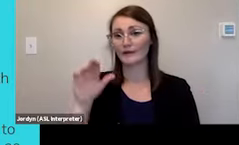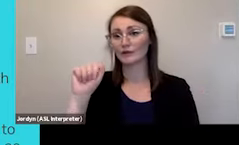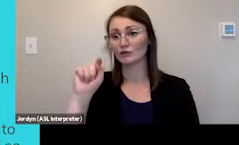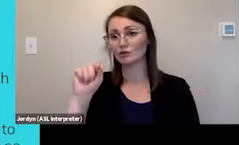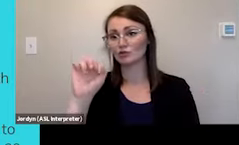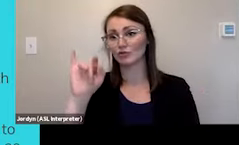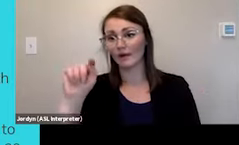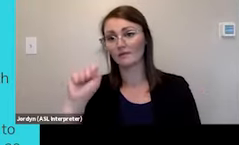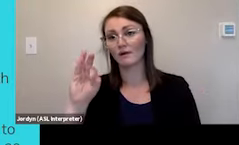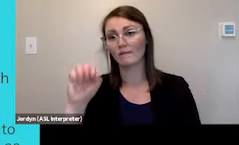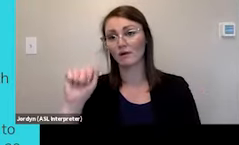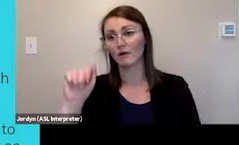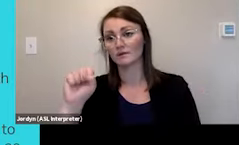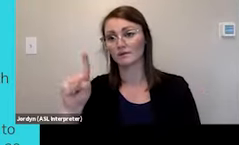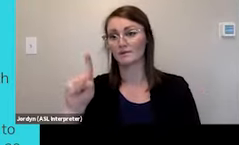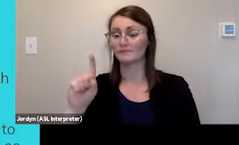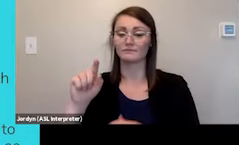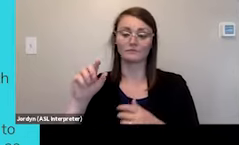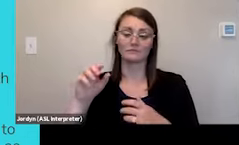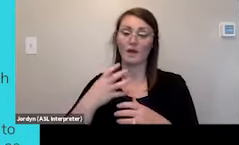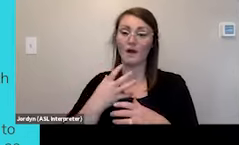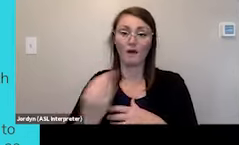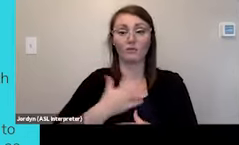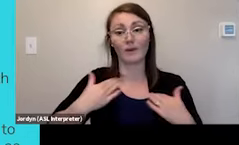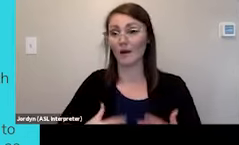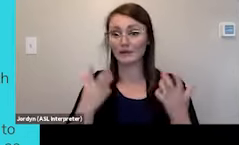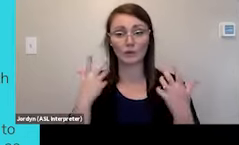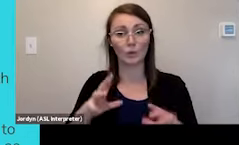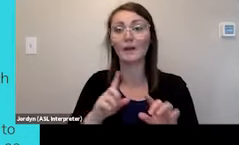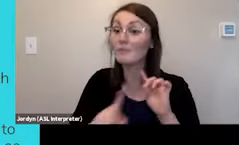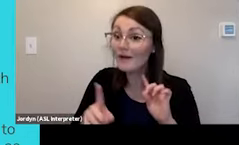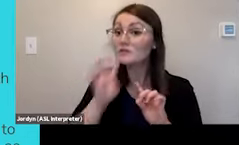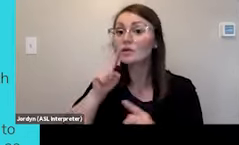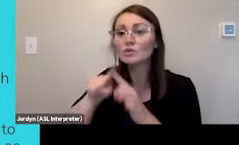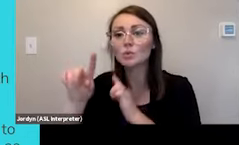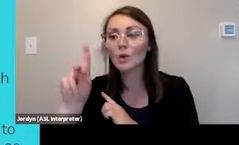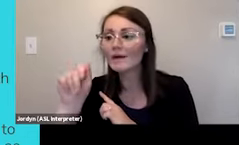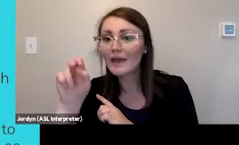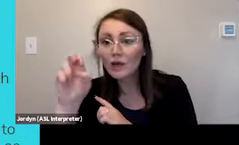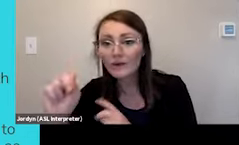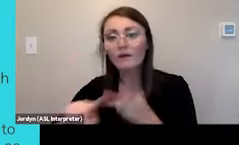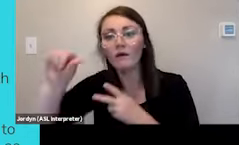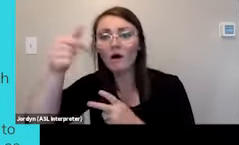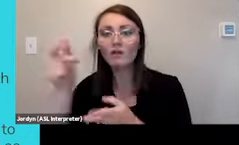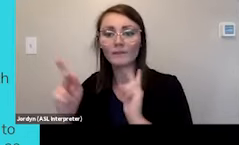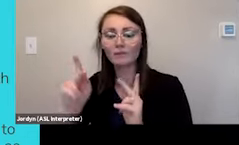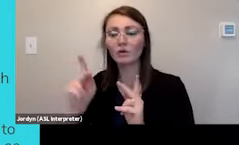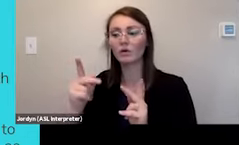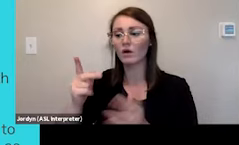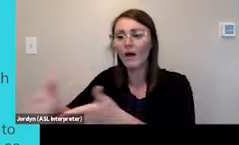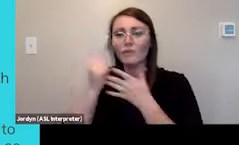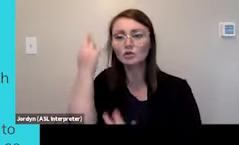to Karen, talking to other people like me made me realize that this is not a cross